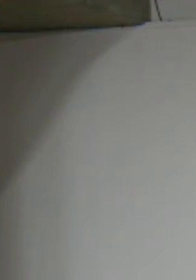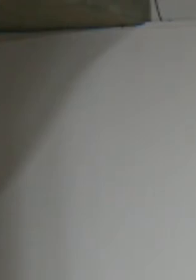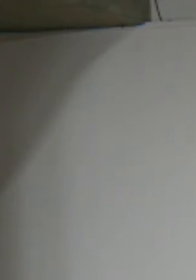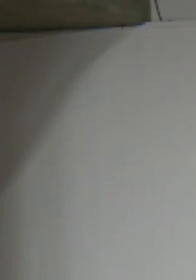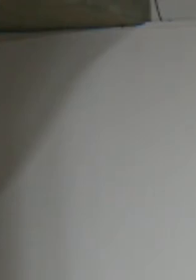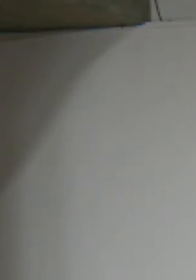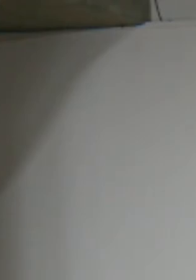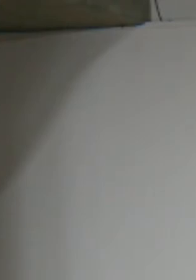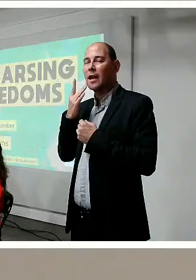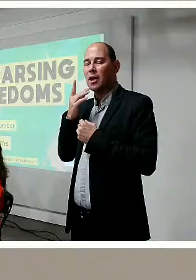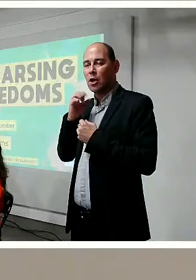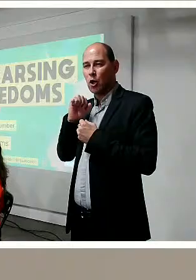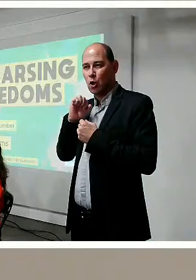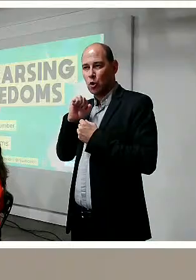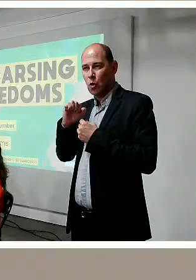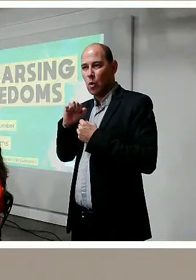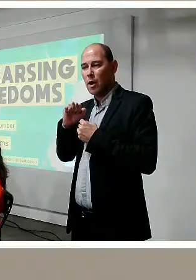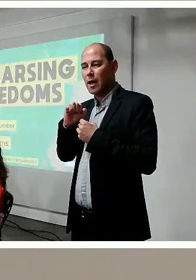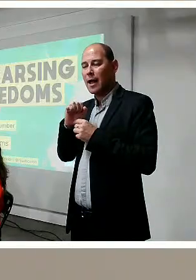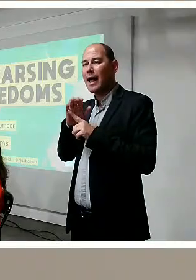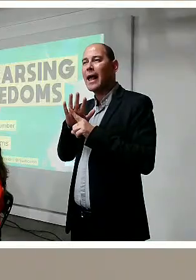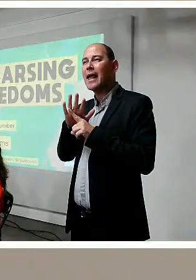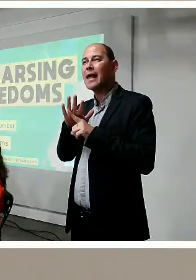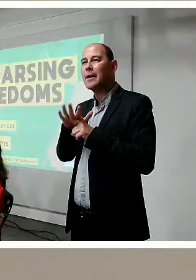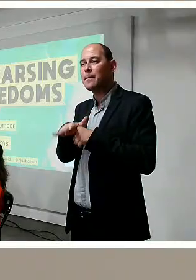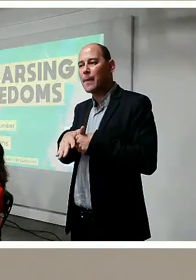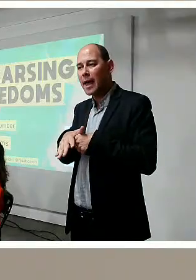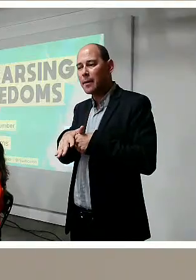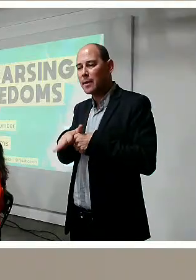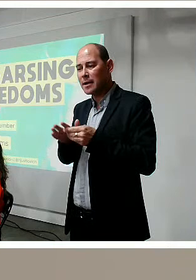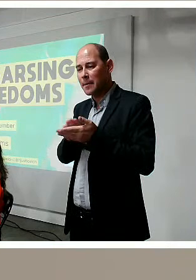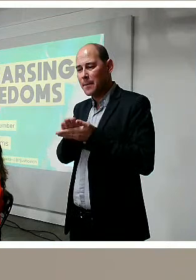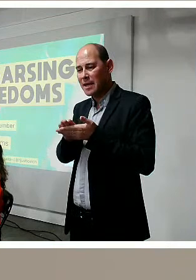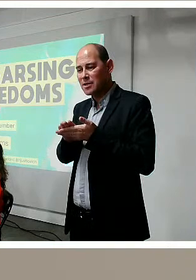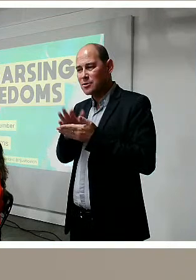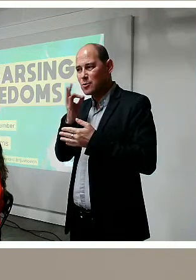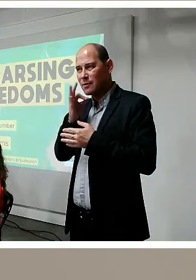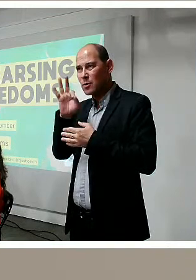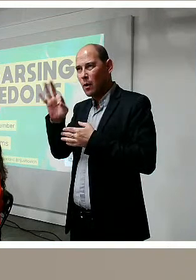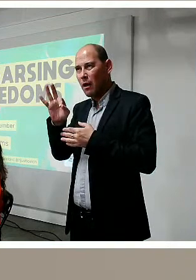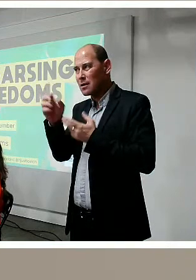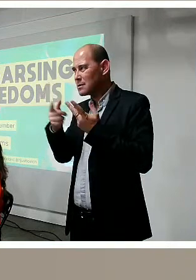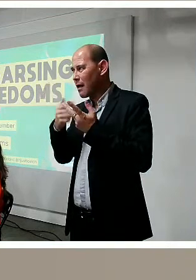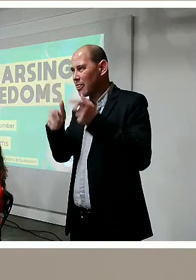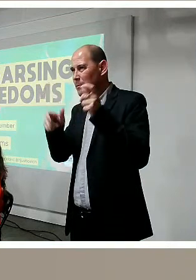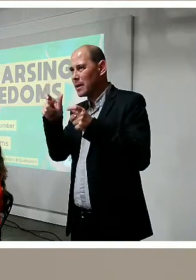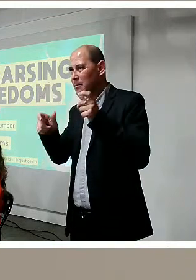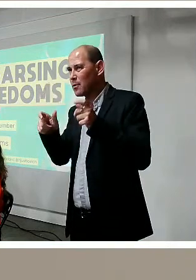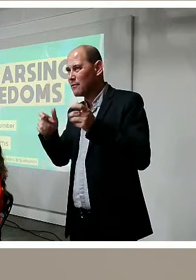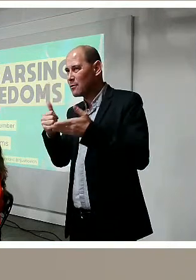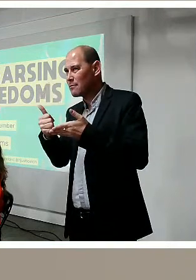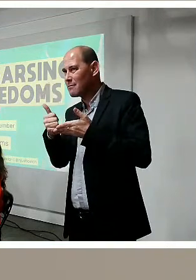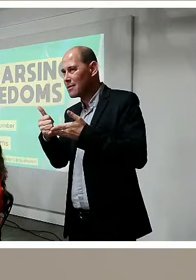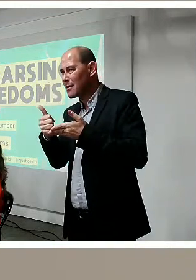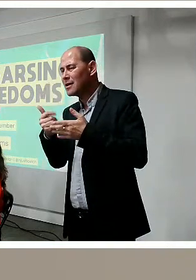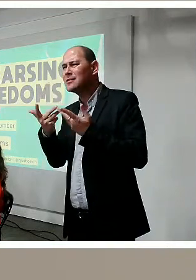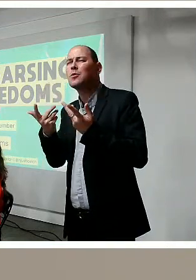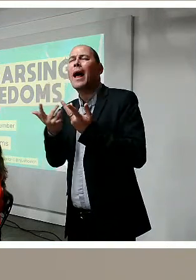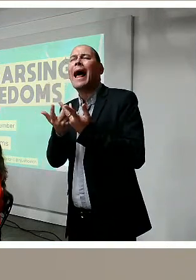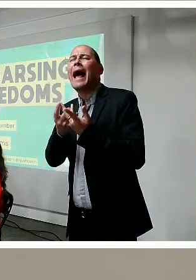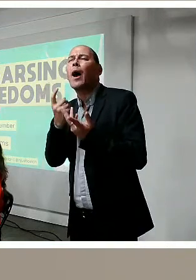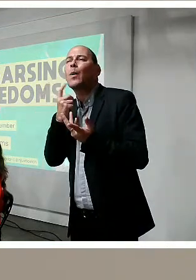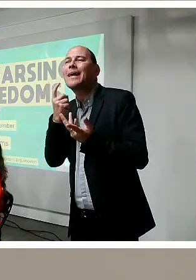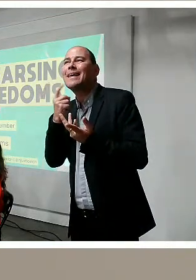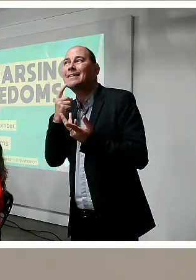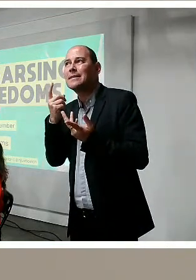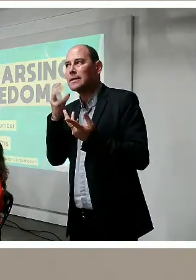your impairment requires you to ask certain things of other people. So how easy would you find it to ask your neighbour to take you